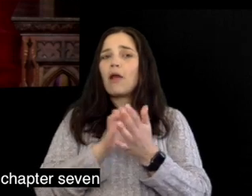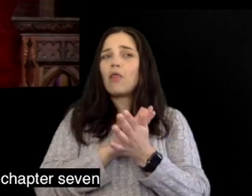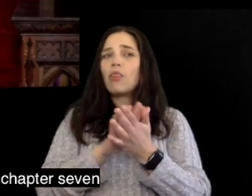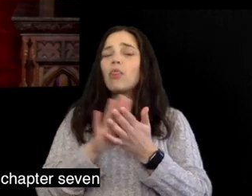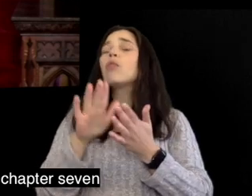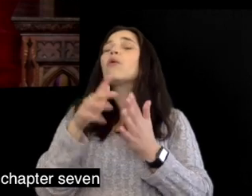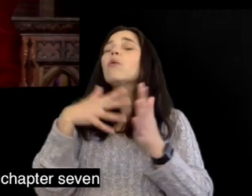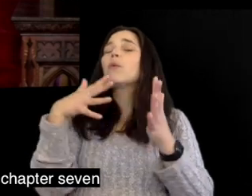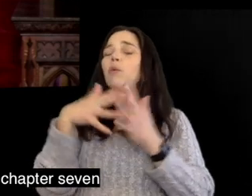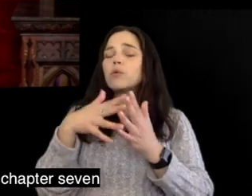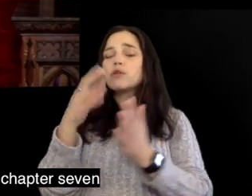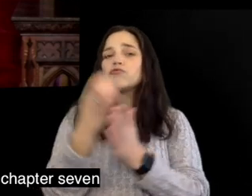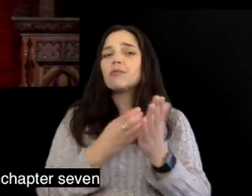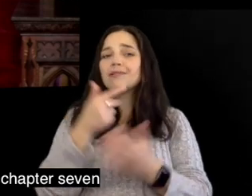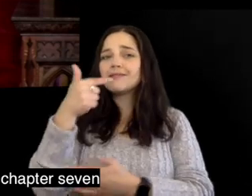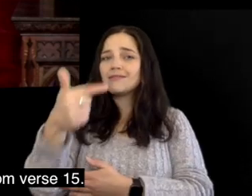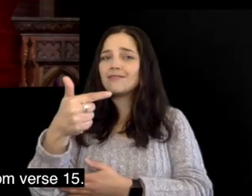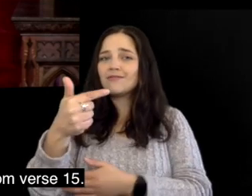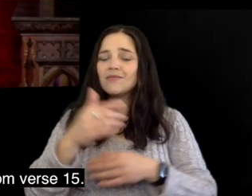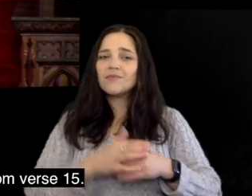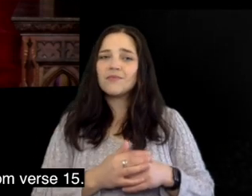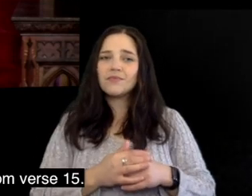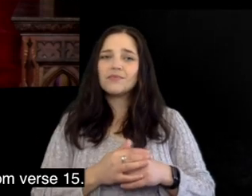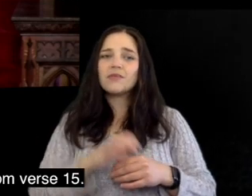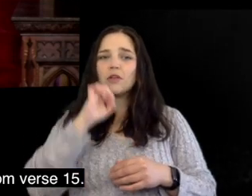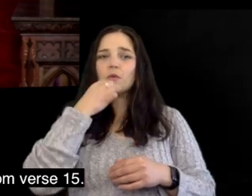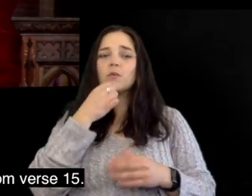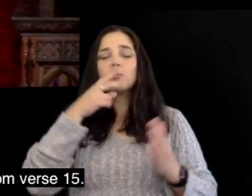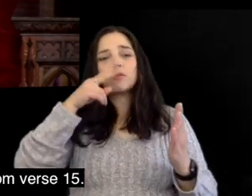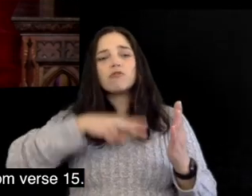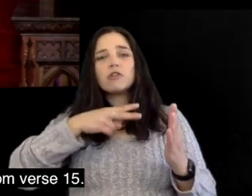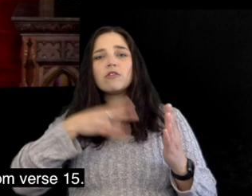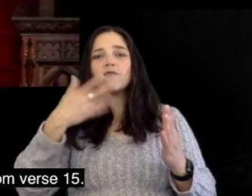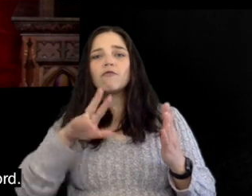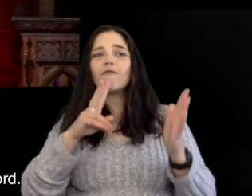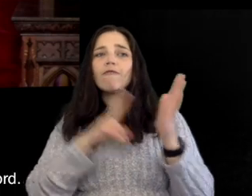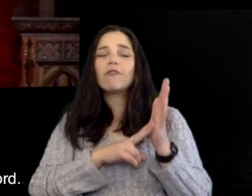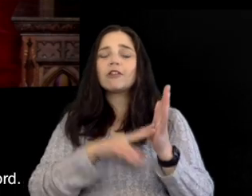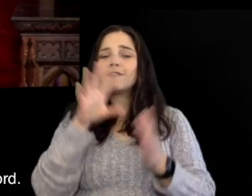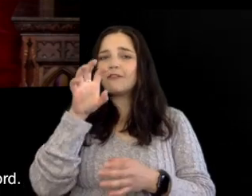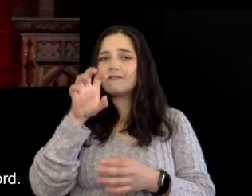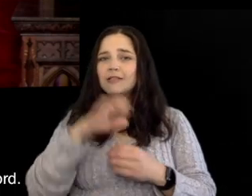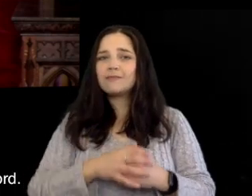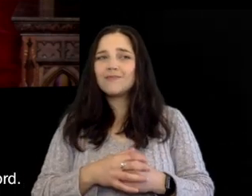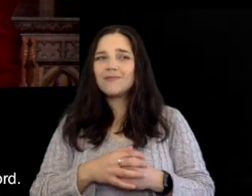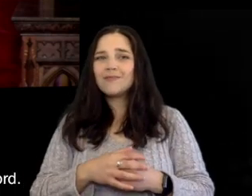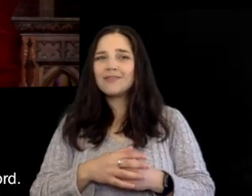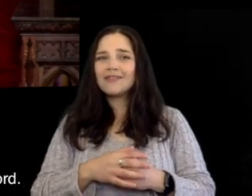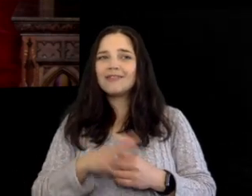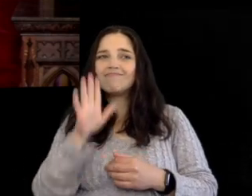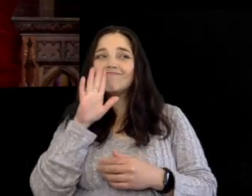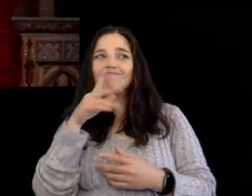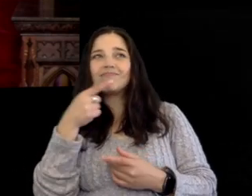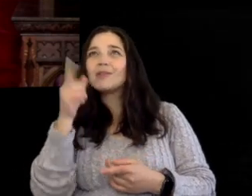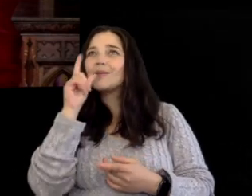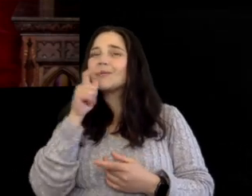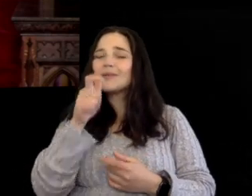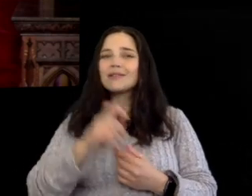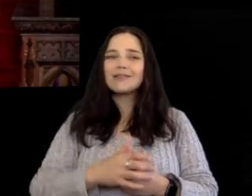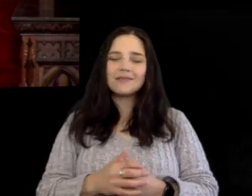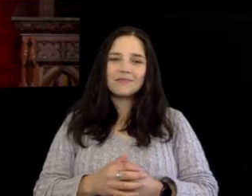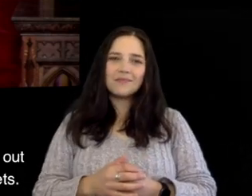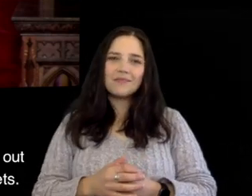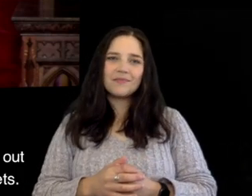from Matthew chapter 7. And I'm going to be reading from verse 15. Let's hear God's word.